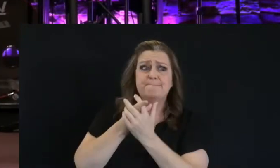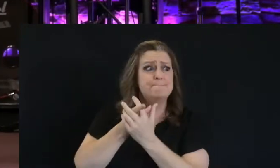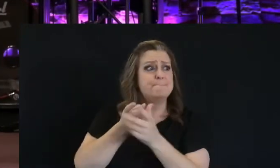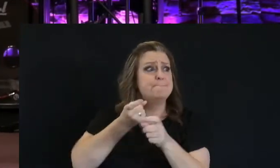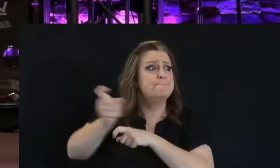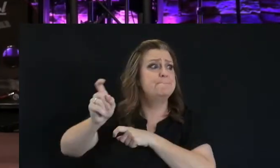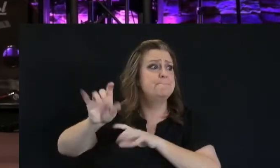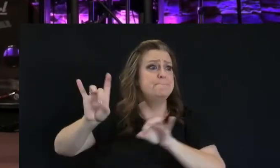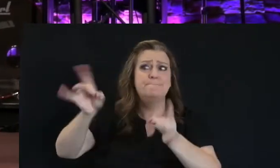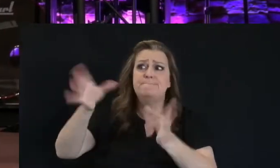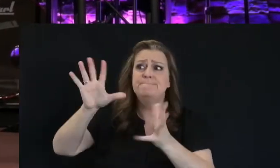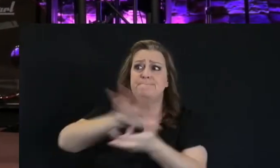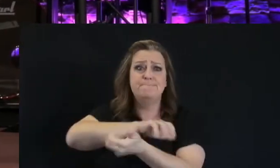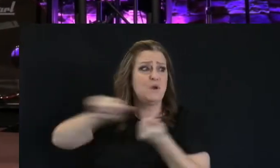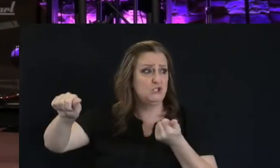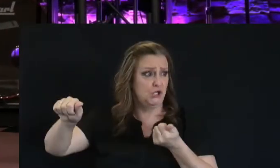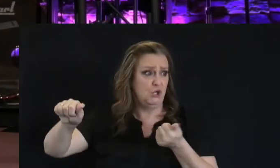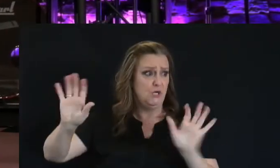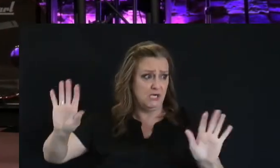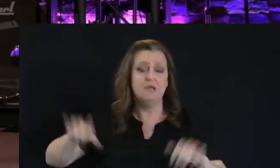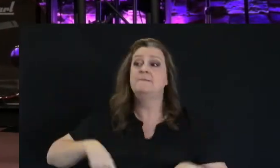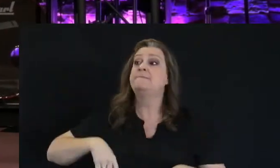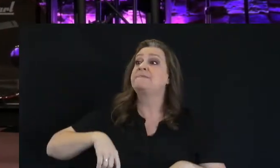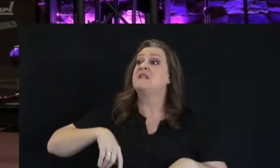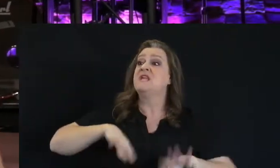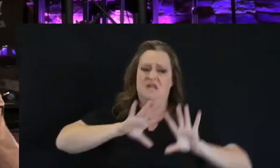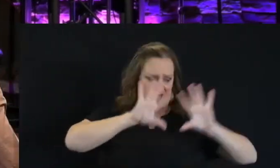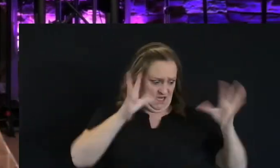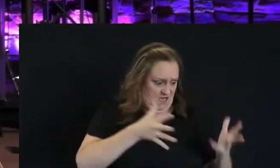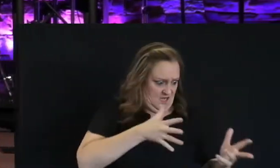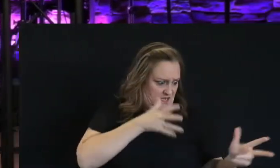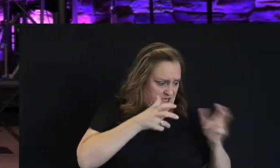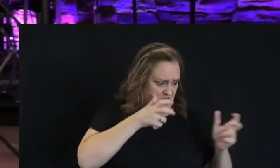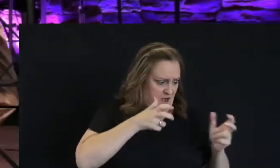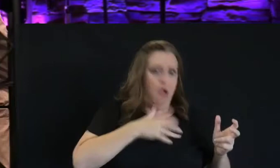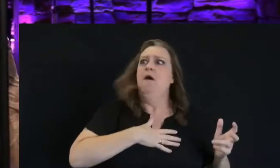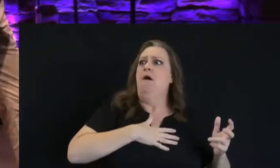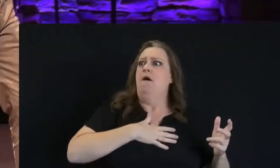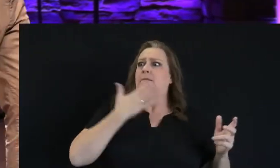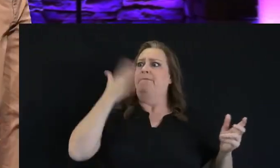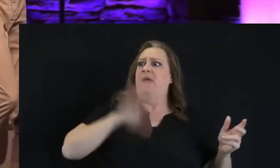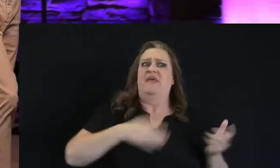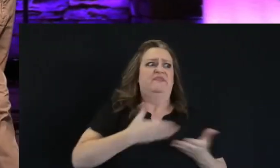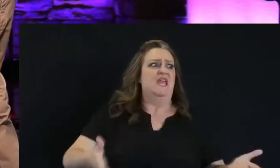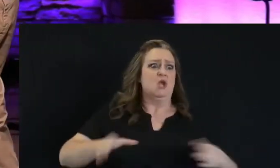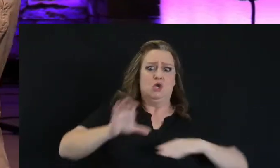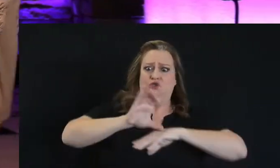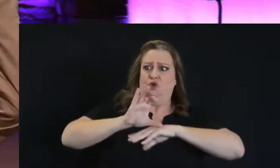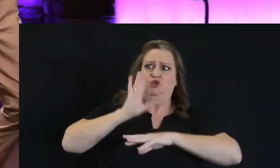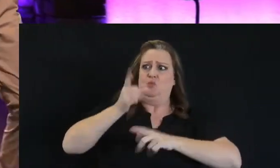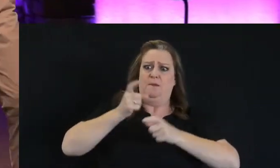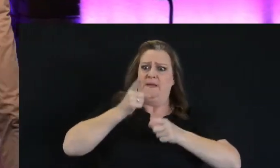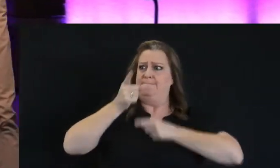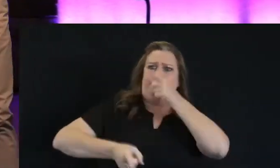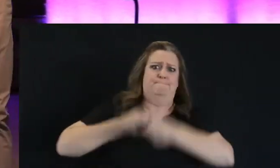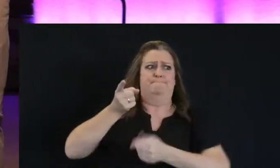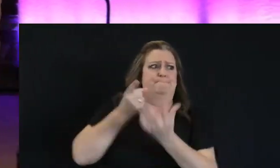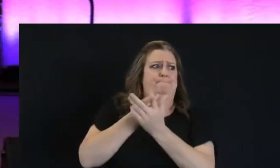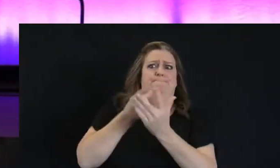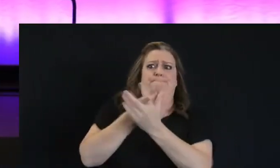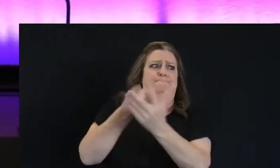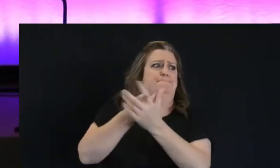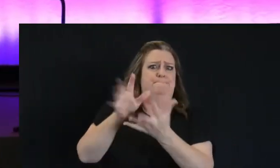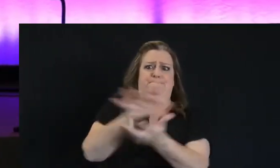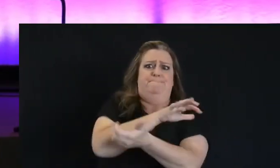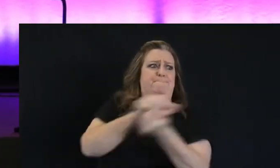the world, from a worldly perspective, we might take that news in and go, that's a bad thing. The church is going to be persecuted. But